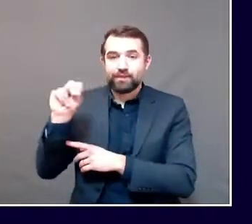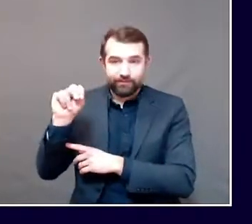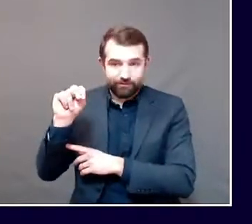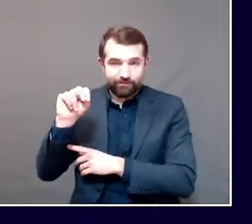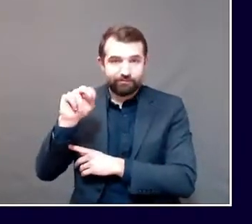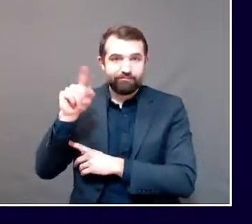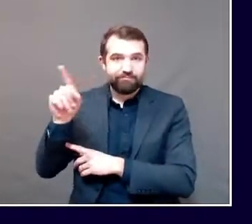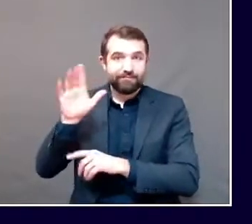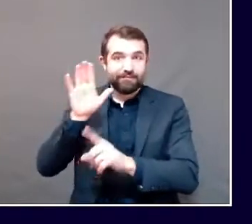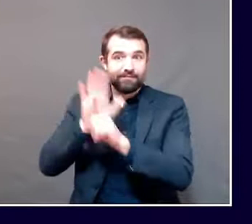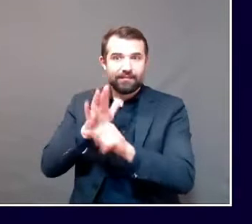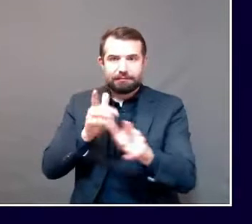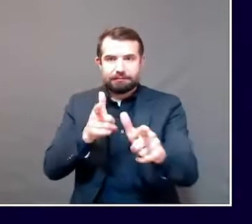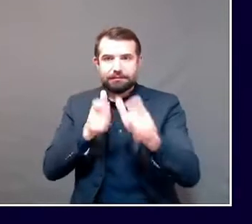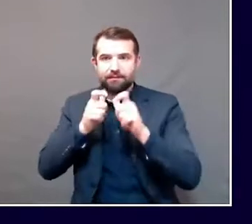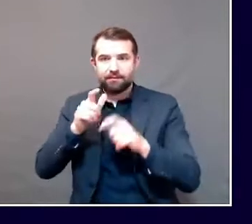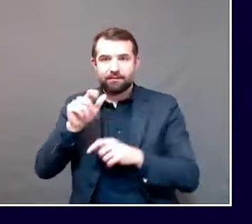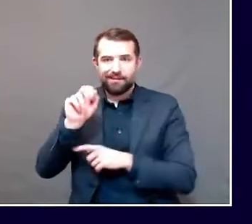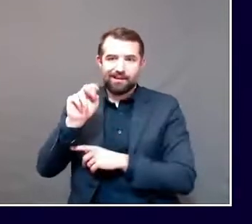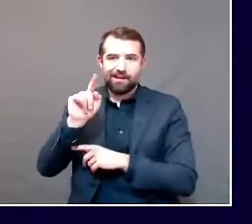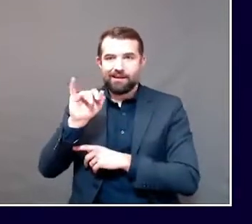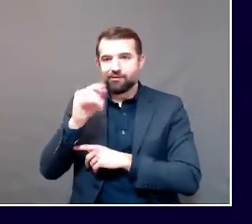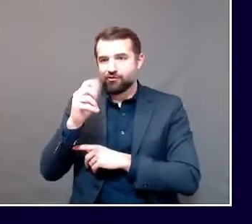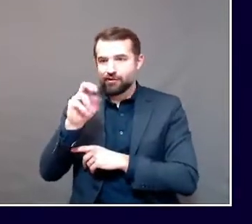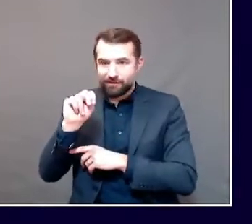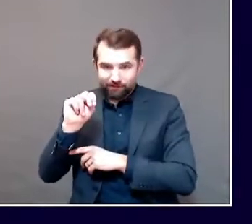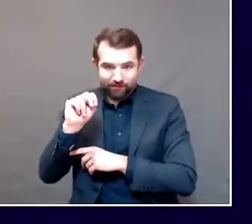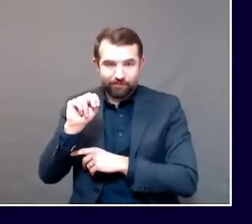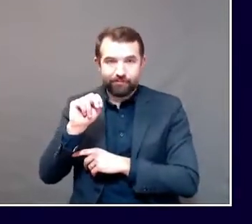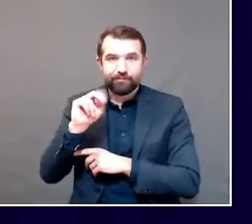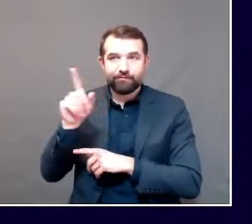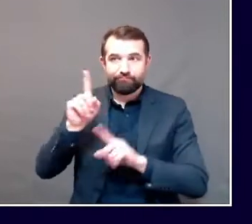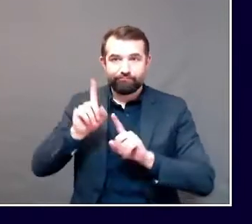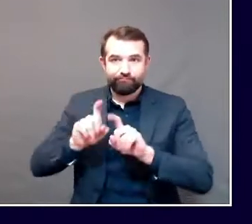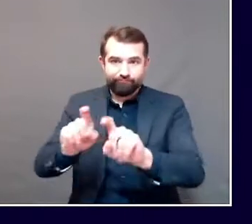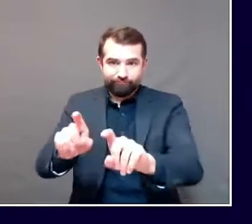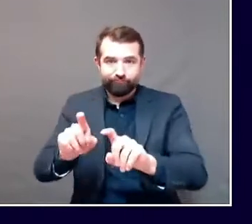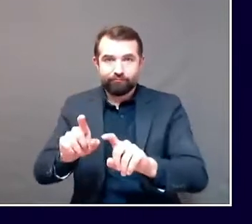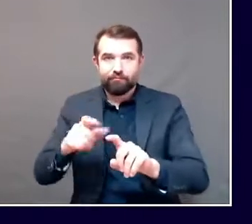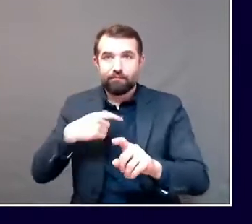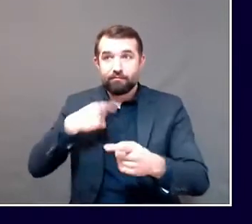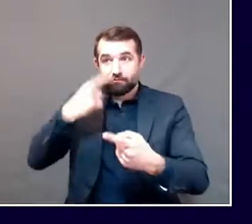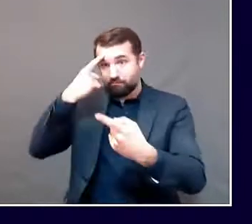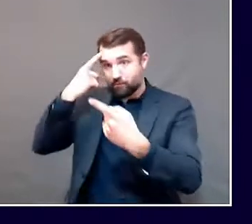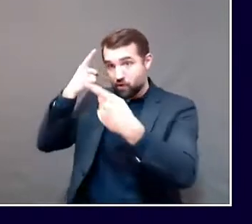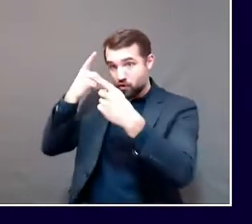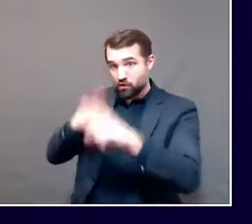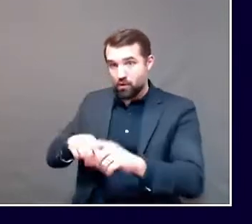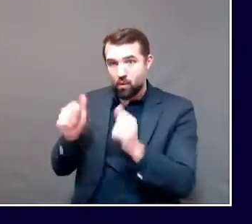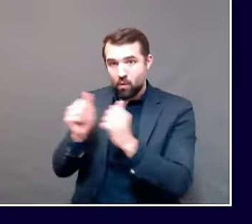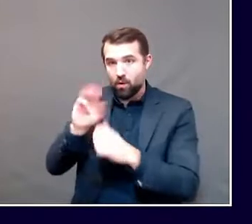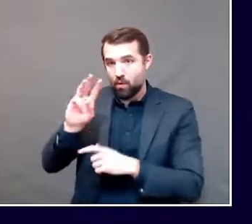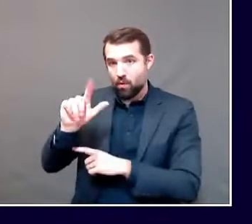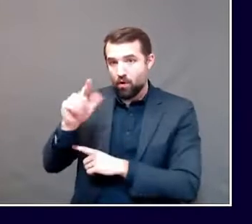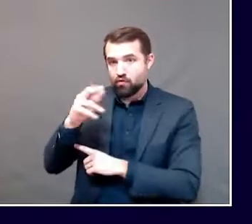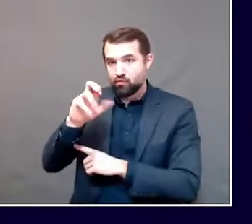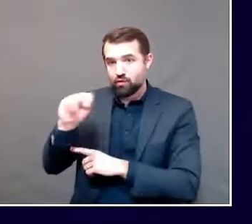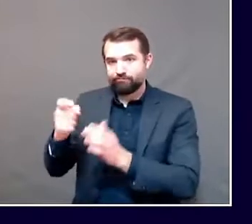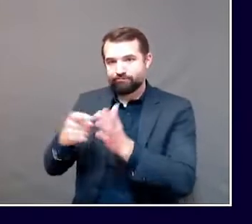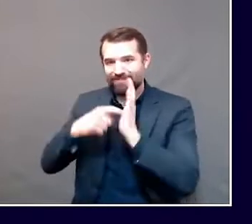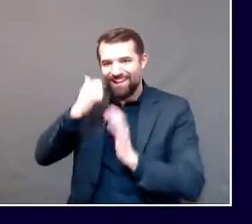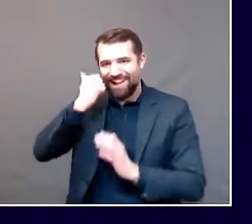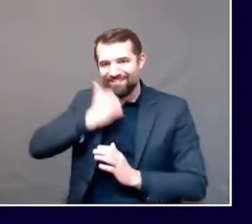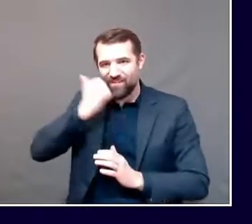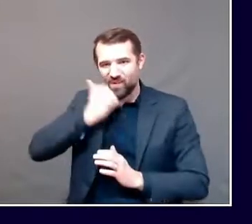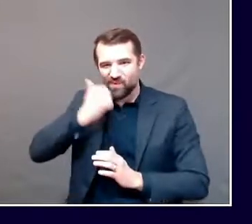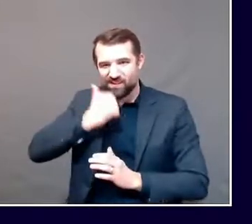Walgreens so that they, on a daily basis, enter the reports of the results they've done into our system so we can log them. So